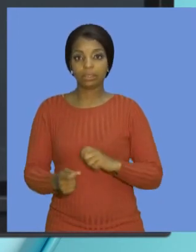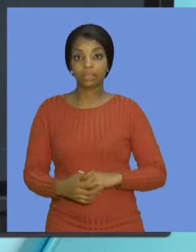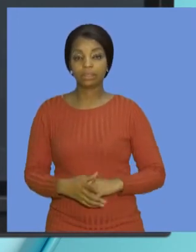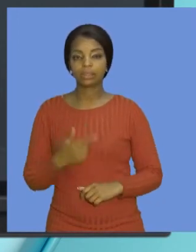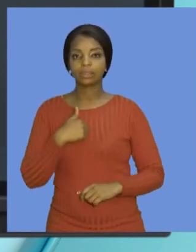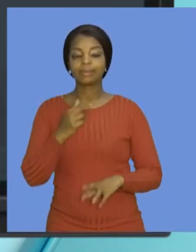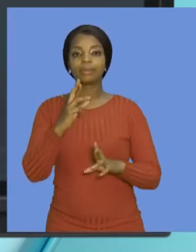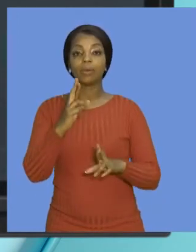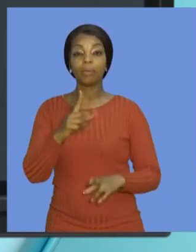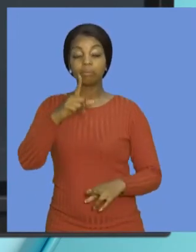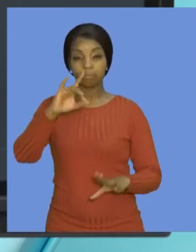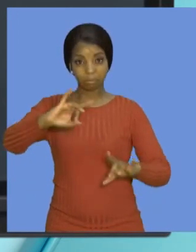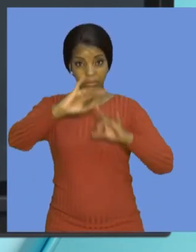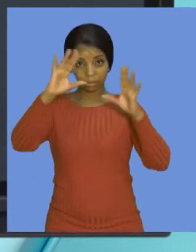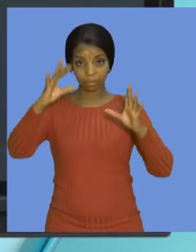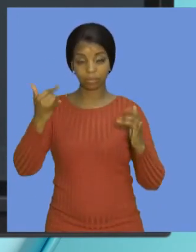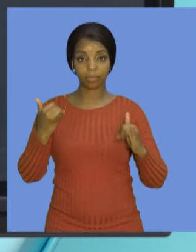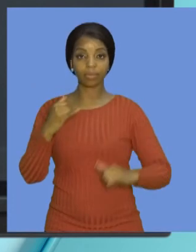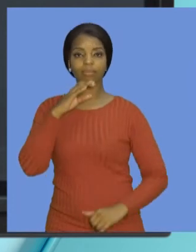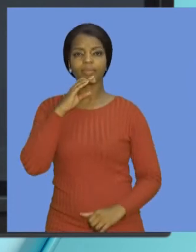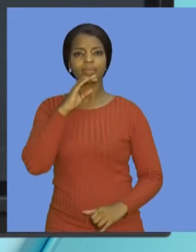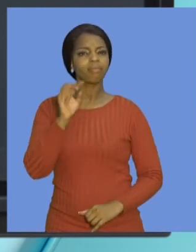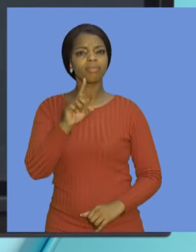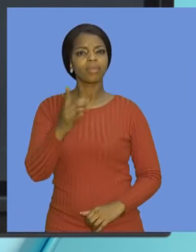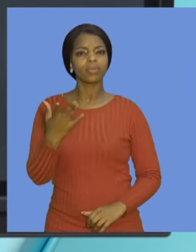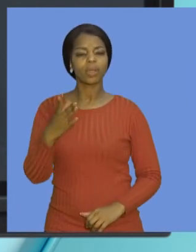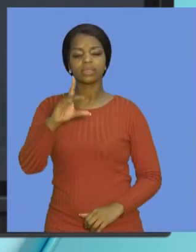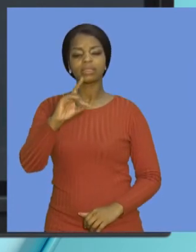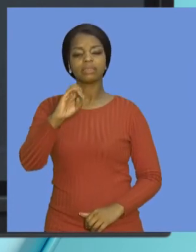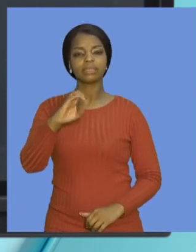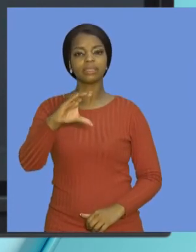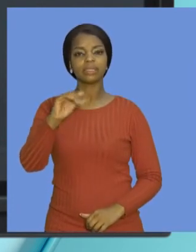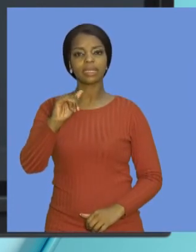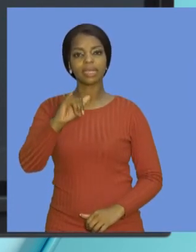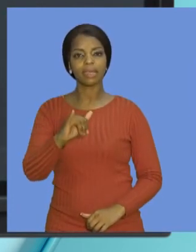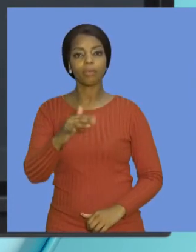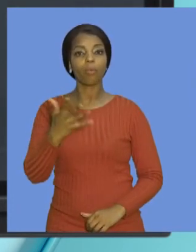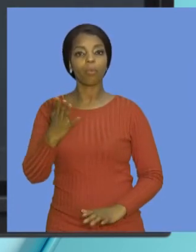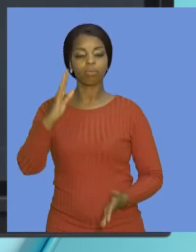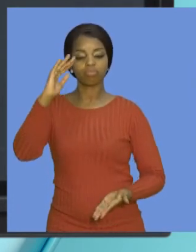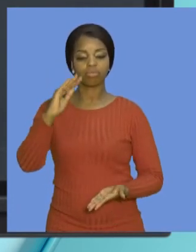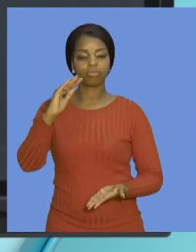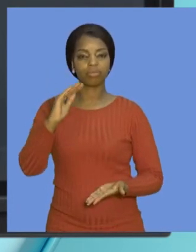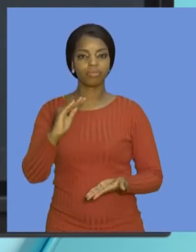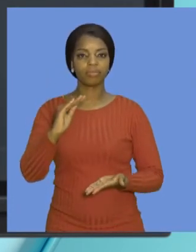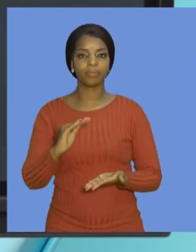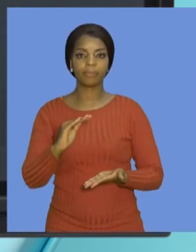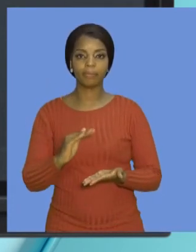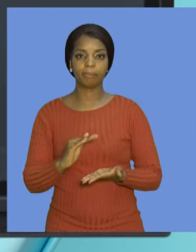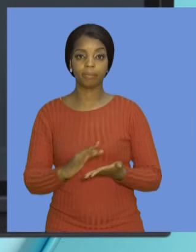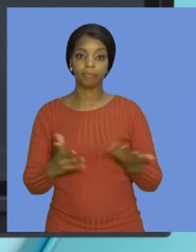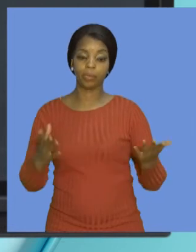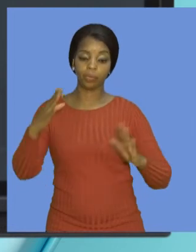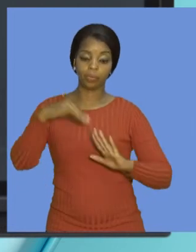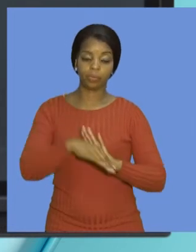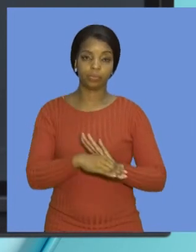there. So I hope, guys, that clarifies what it means to have decay or depreciation, which means the same